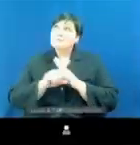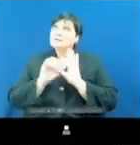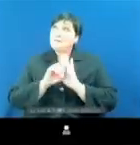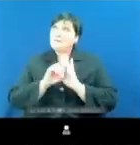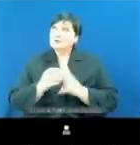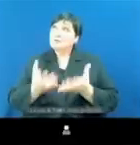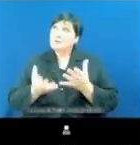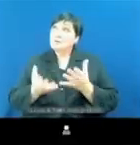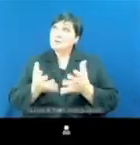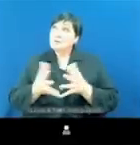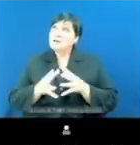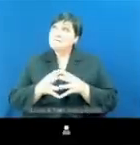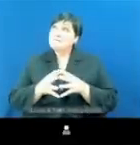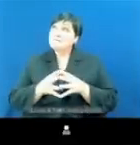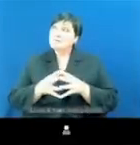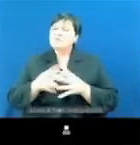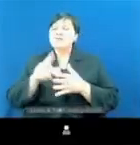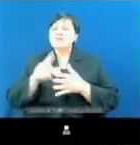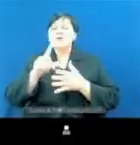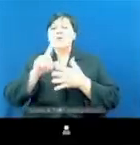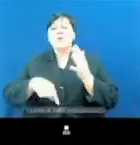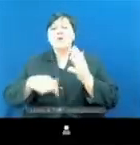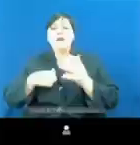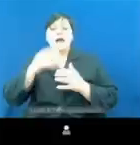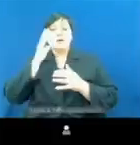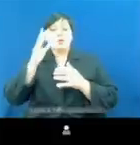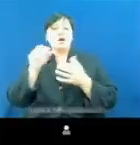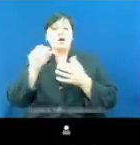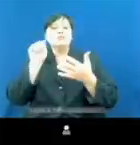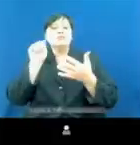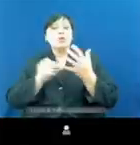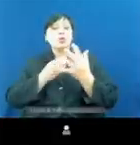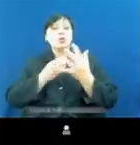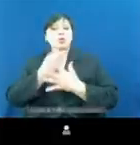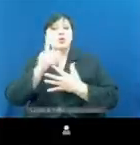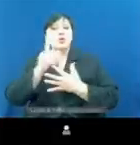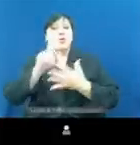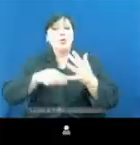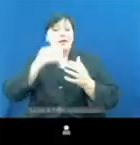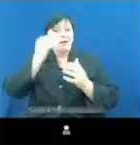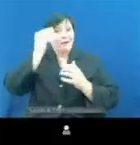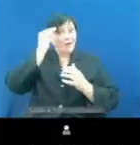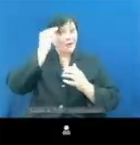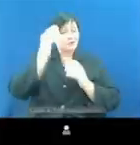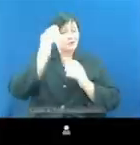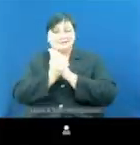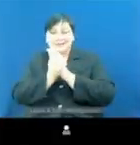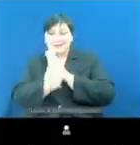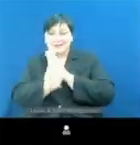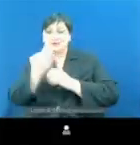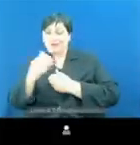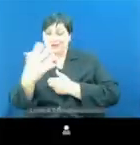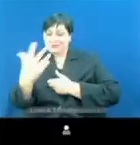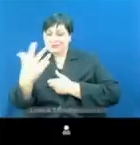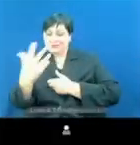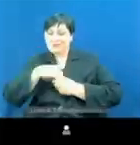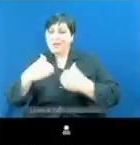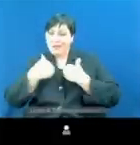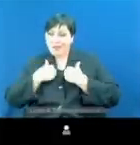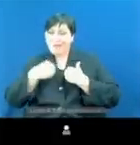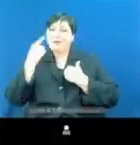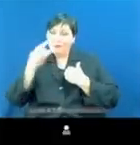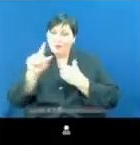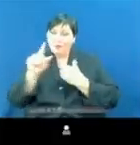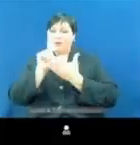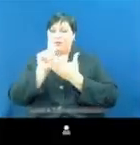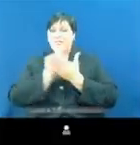Because a lot of what I'm going to go through is what knowledge and skills you need to know to do legal interpreting so that you can follow up